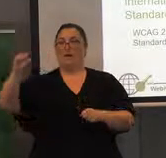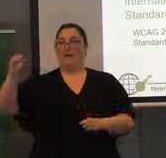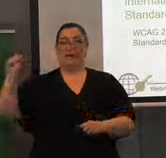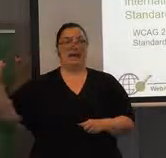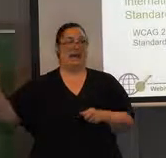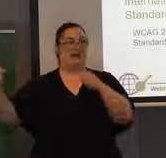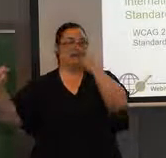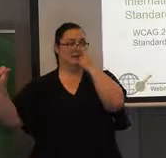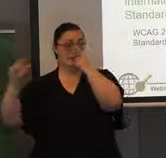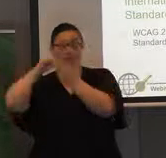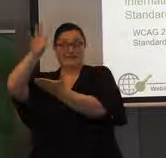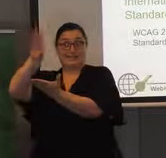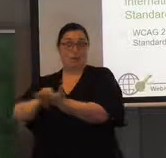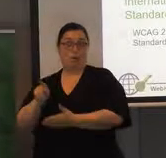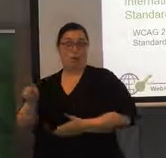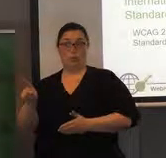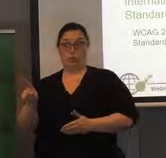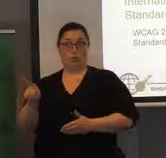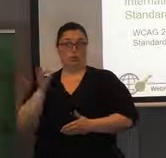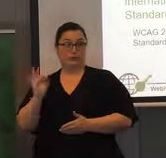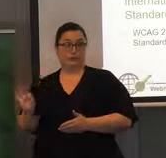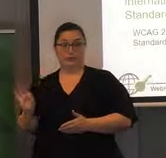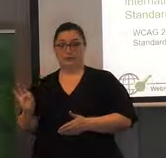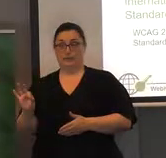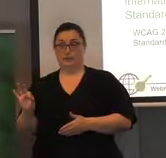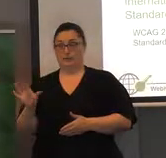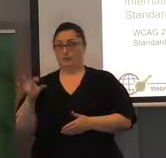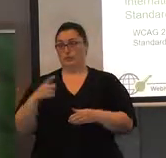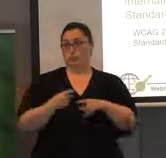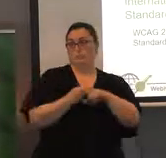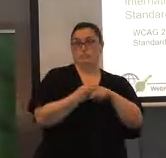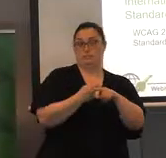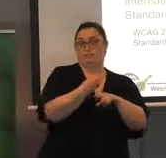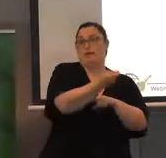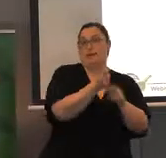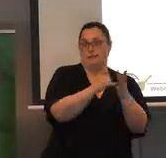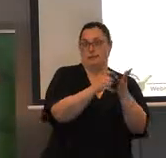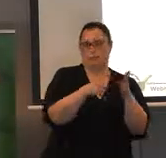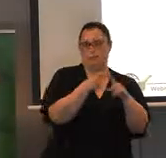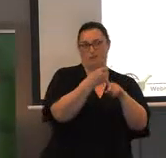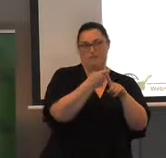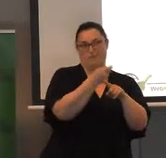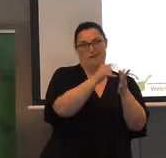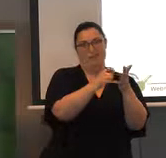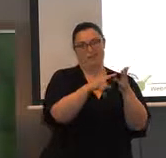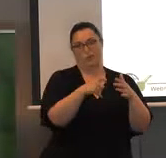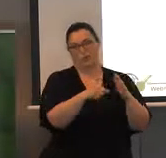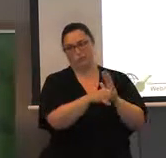that ISO standard. You can download WCAG 2 and see it with no cost whatsoever, because ISO standards are